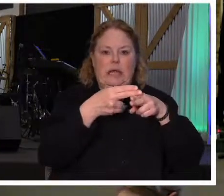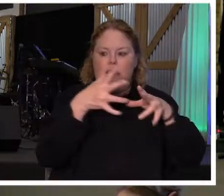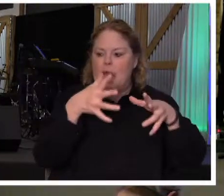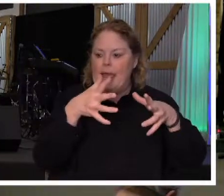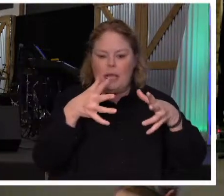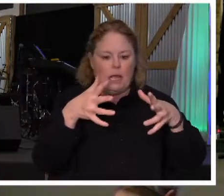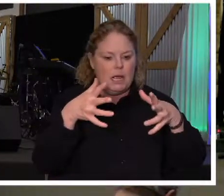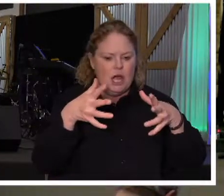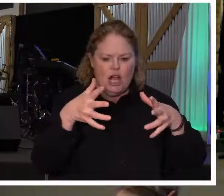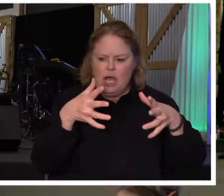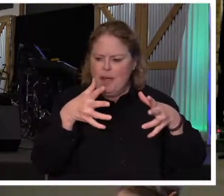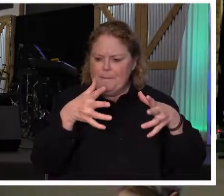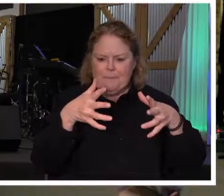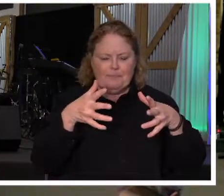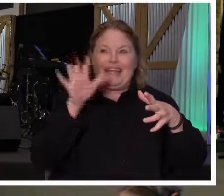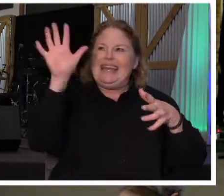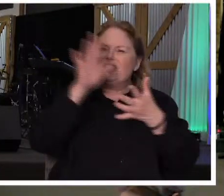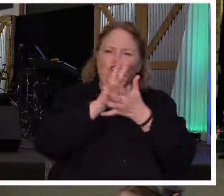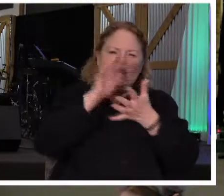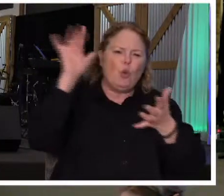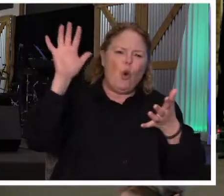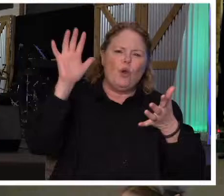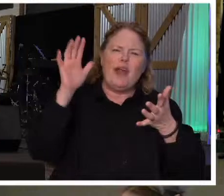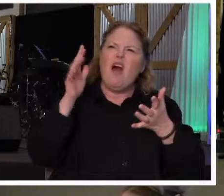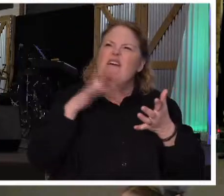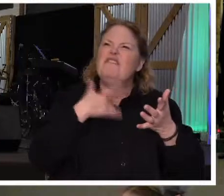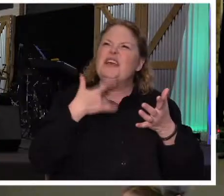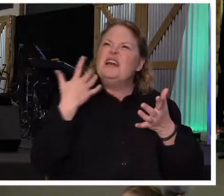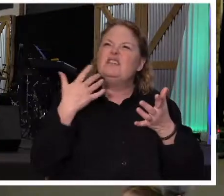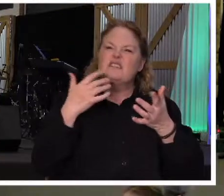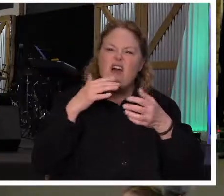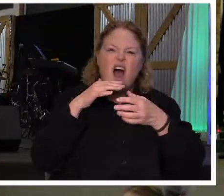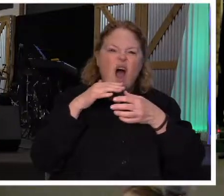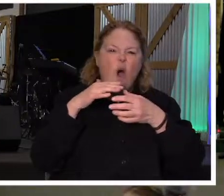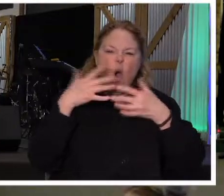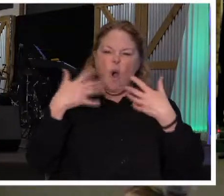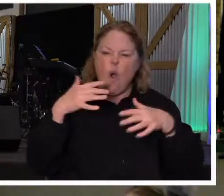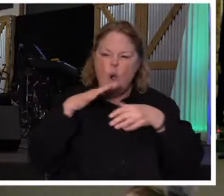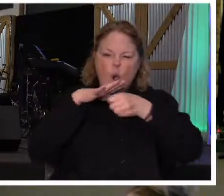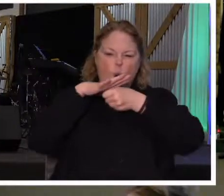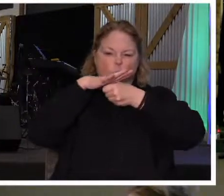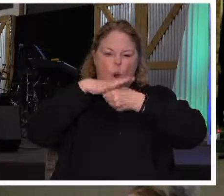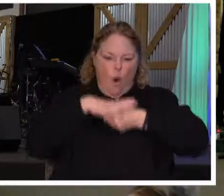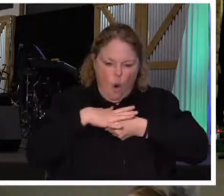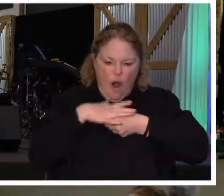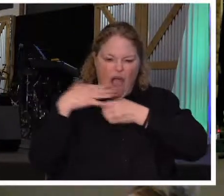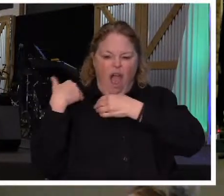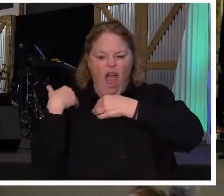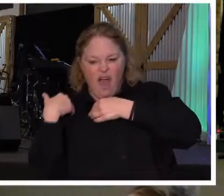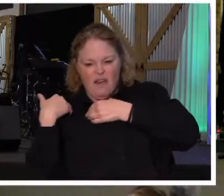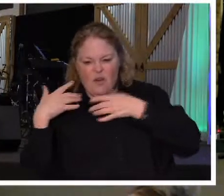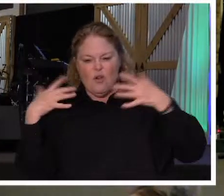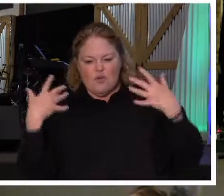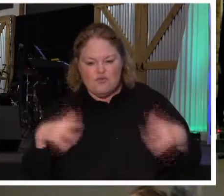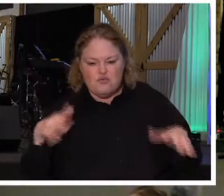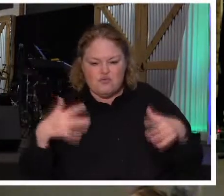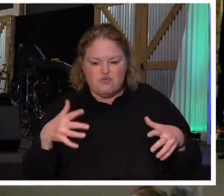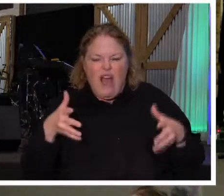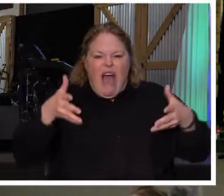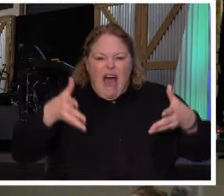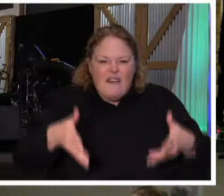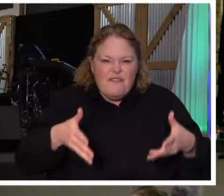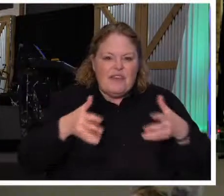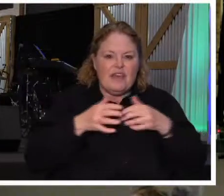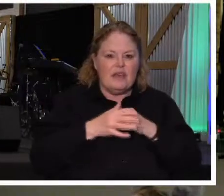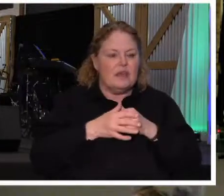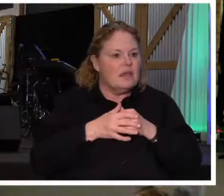as in the weight of his glory, the heaviness of his glory. And other ways that that was described is it's the glory of God